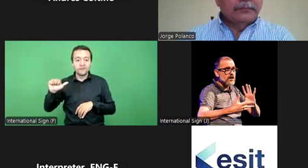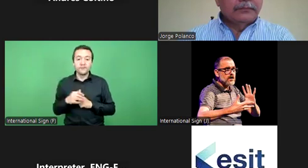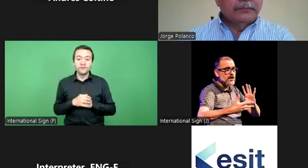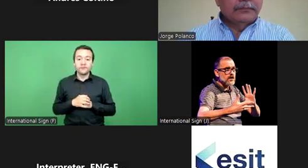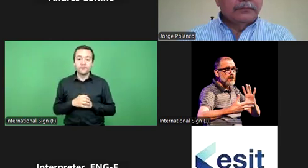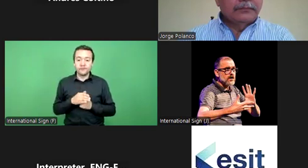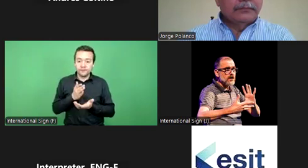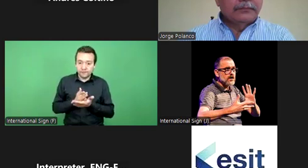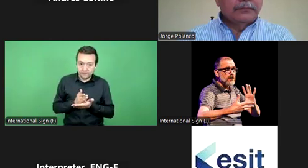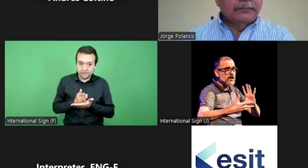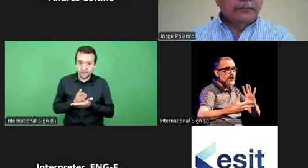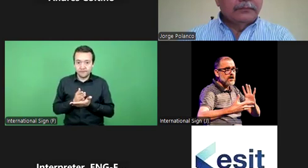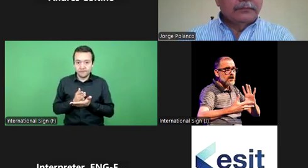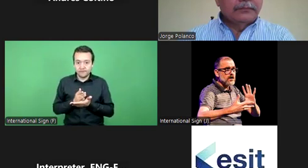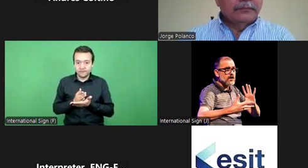Okay.